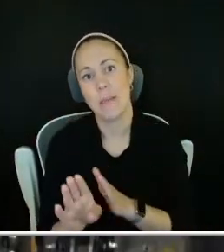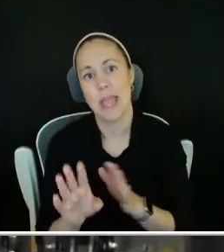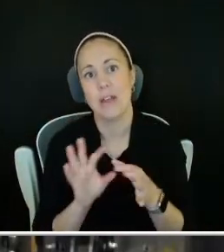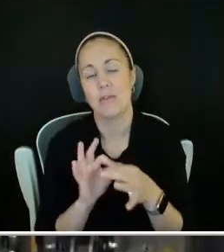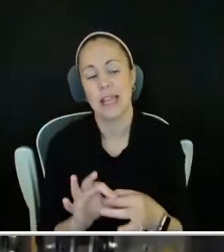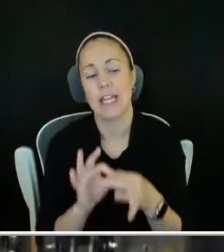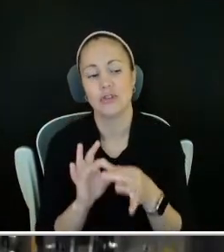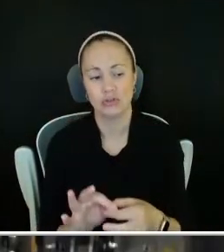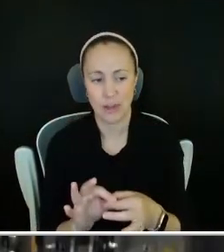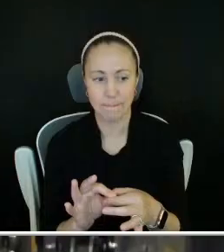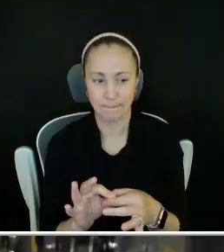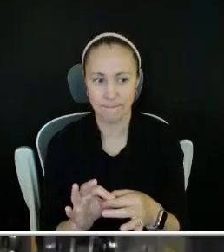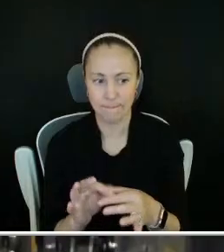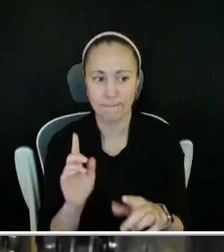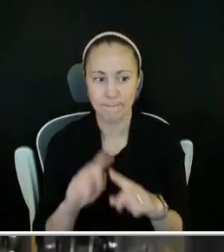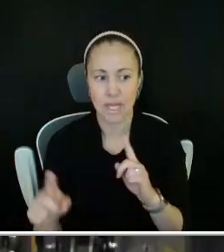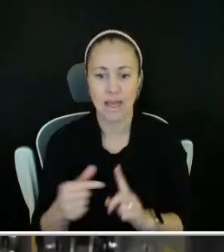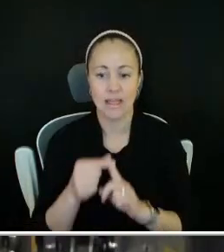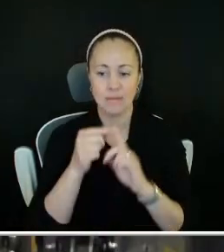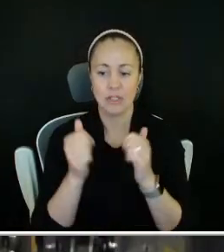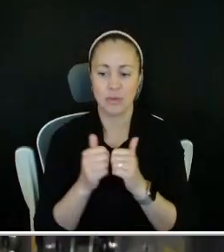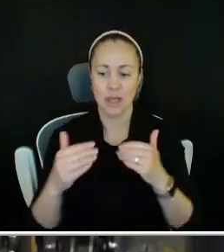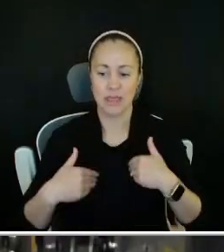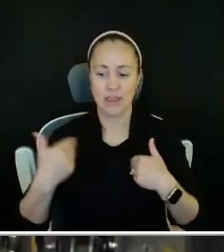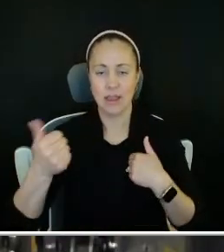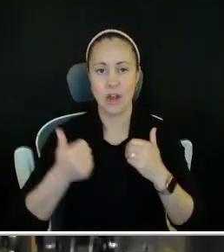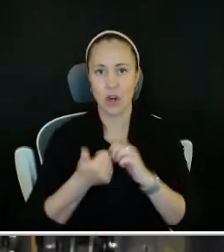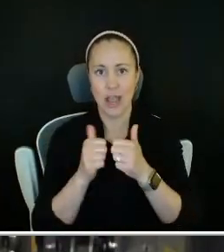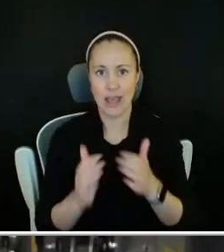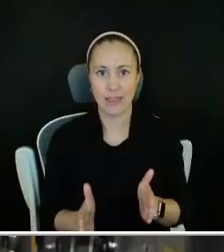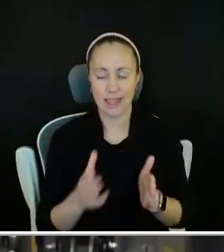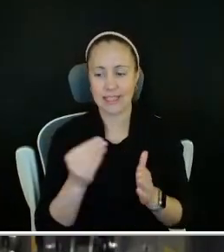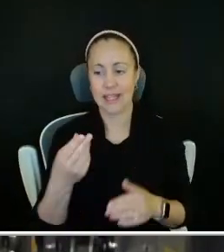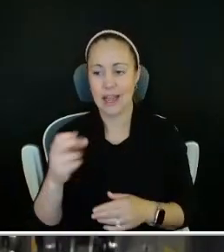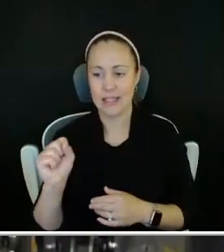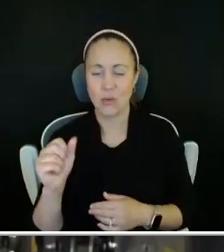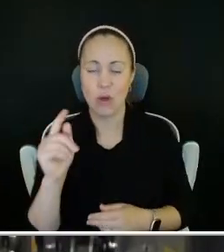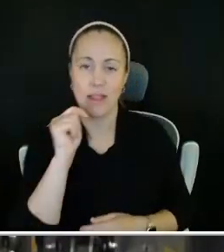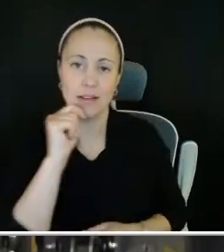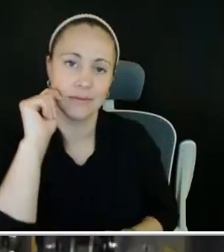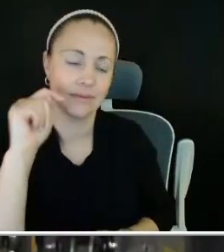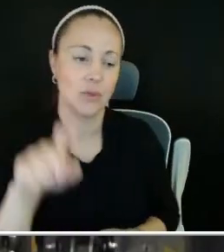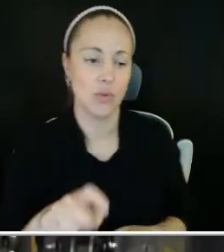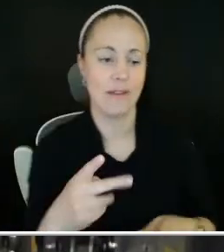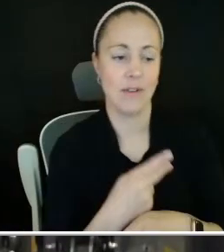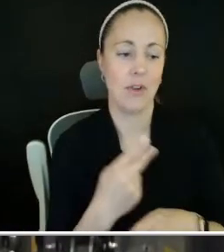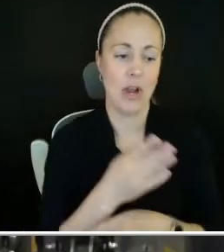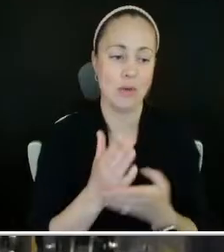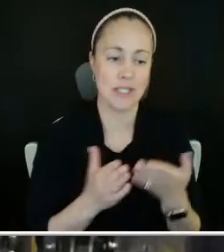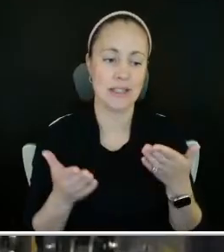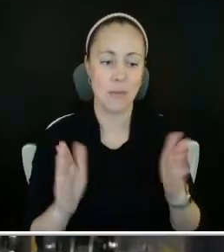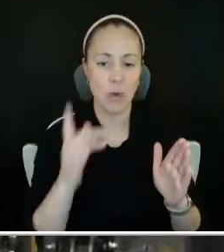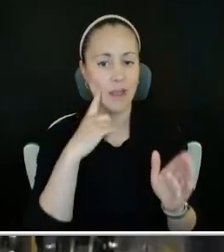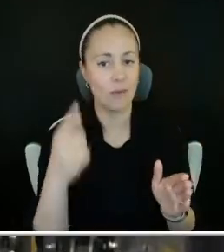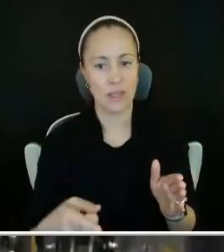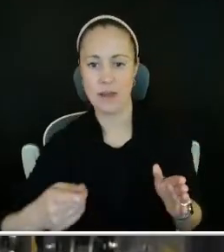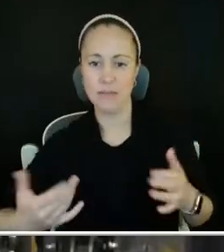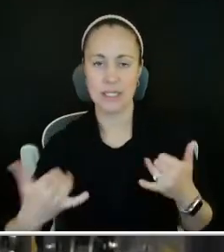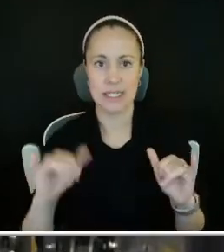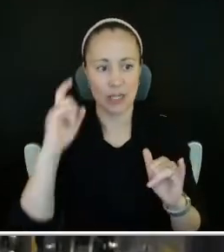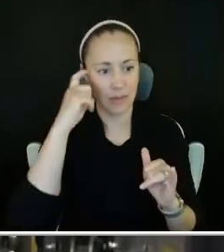but especially with the younger athletes and high schoolers or adolescents, you got to find some way to keep them mentally engaged and really understand